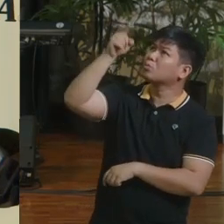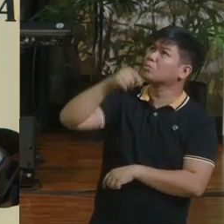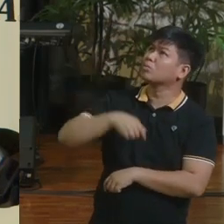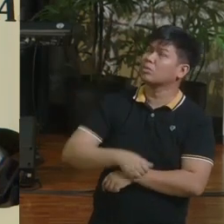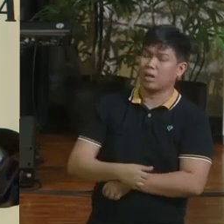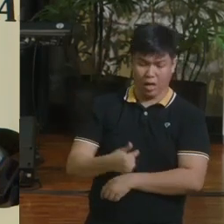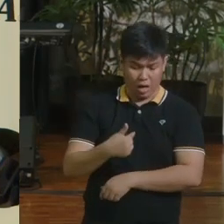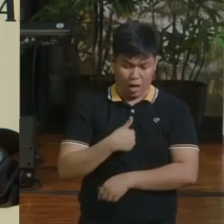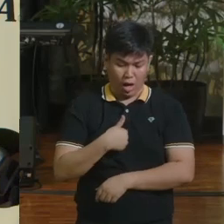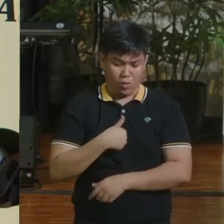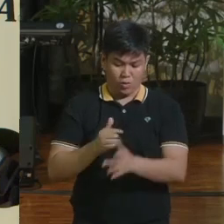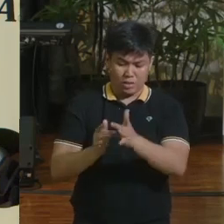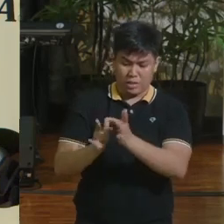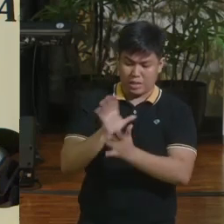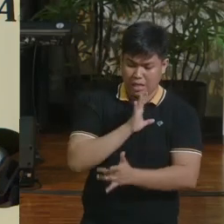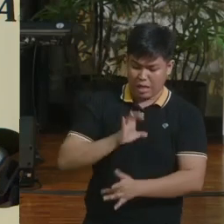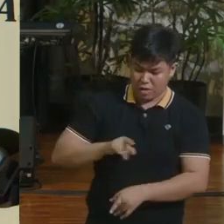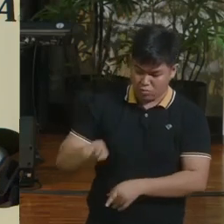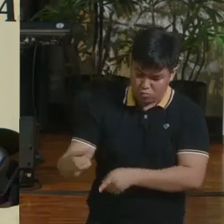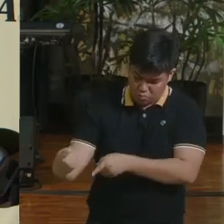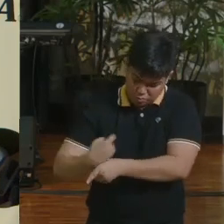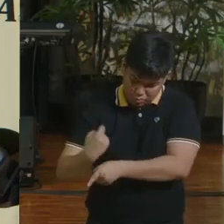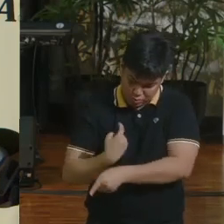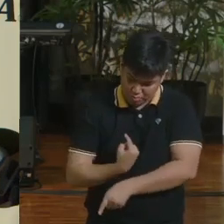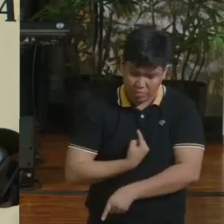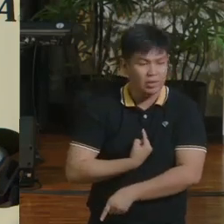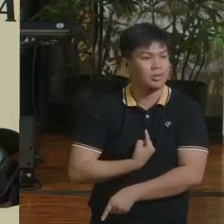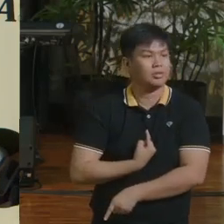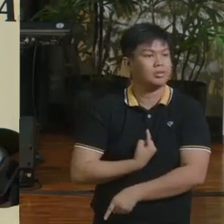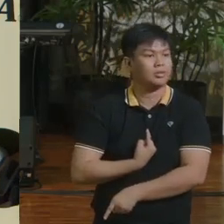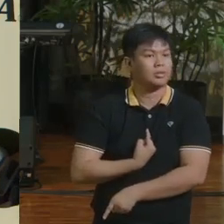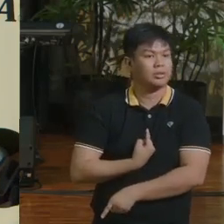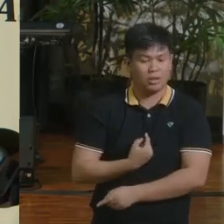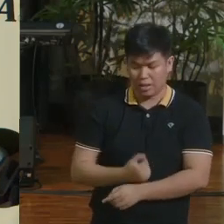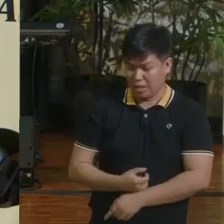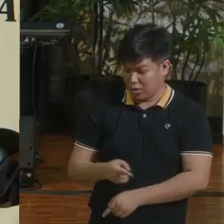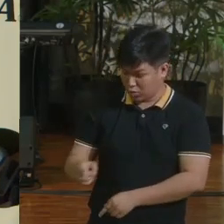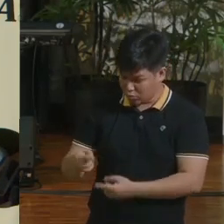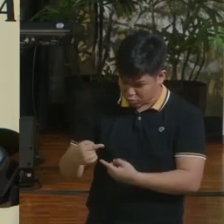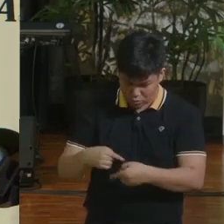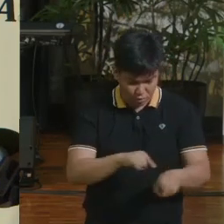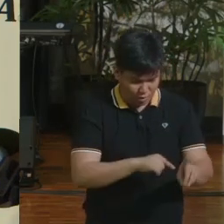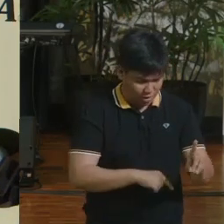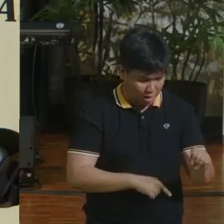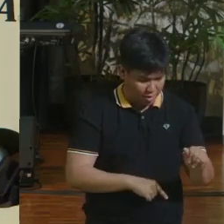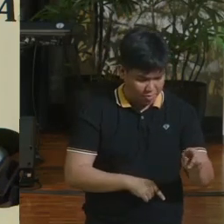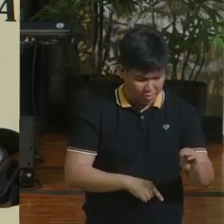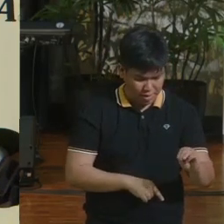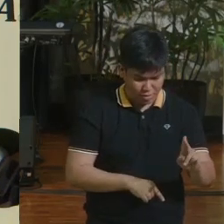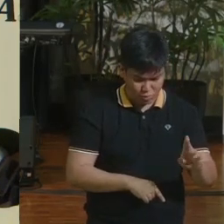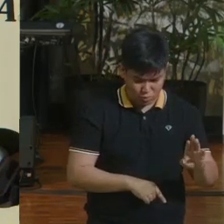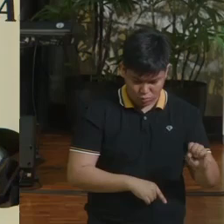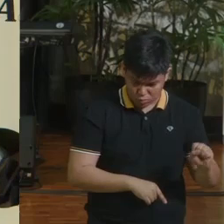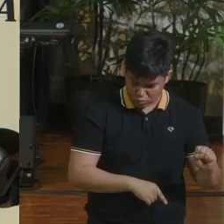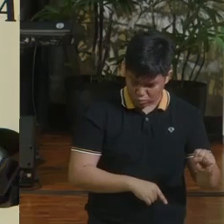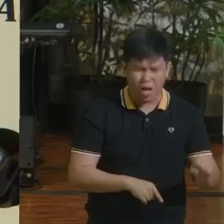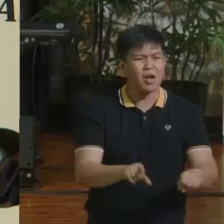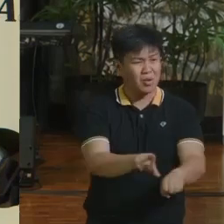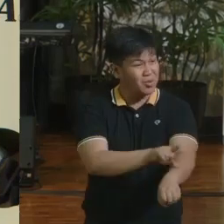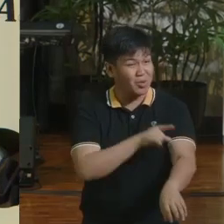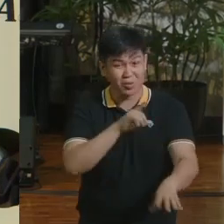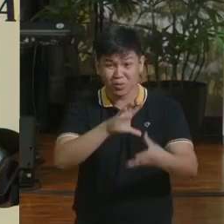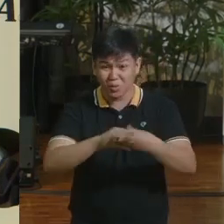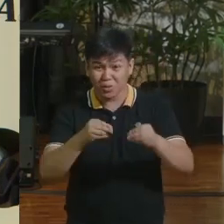I am Jesus whom you are persecuting. But rise and enter the city and you will be told what you are to do. Mahabang